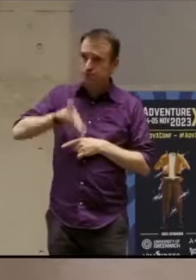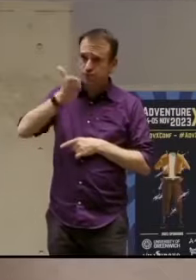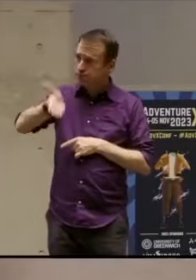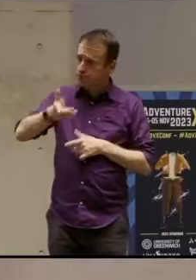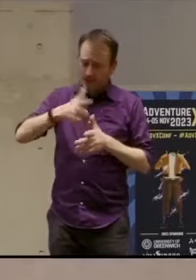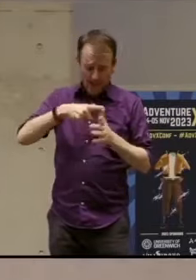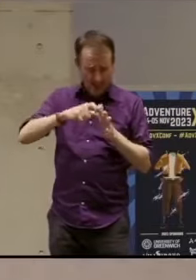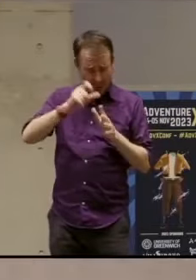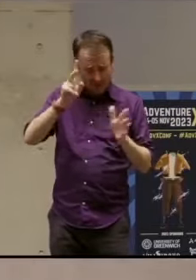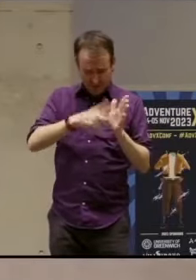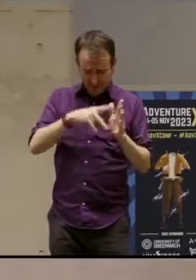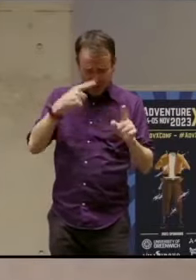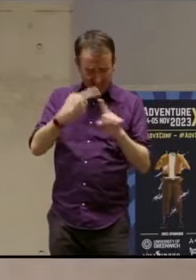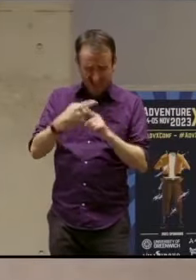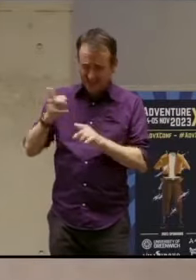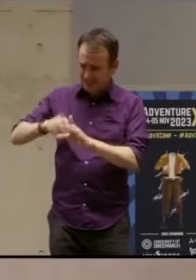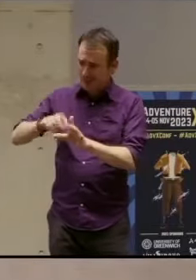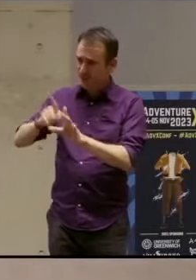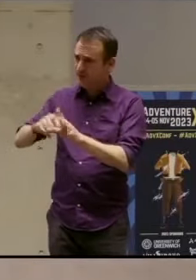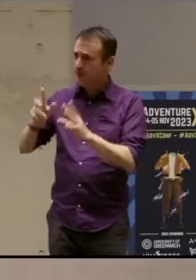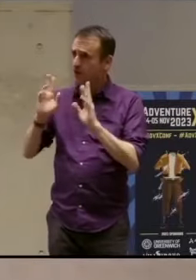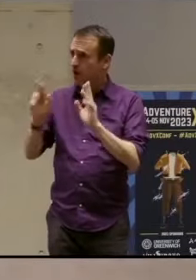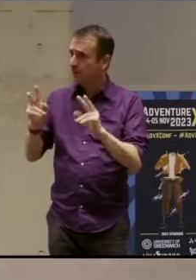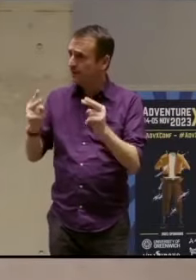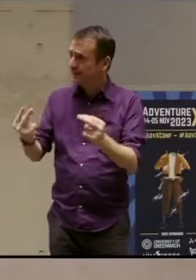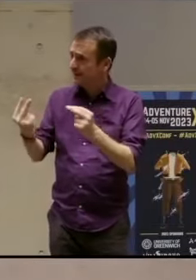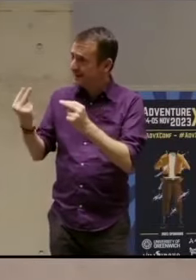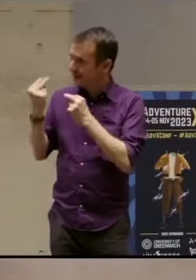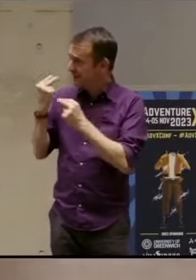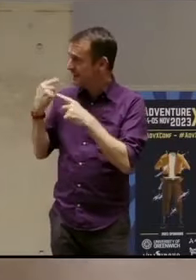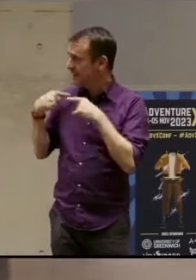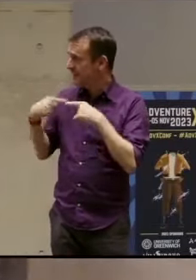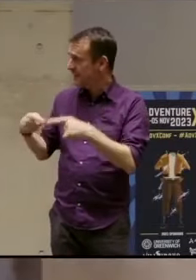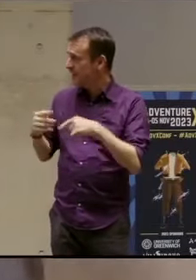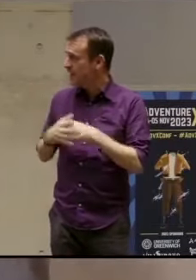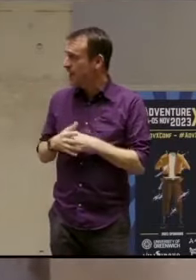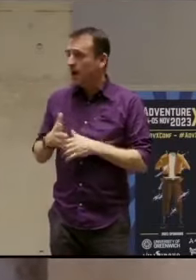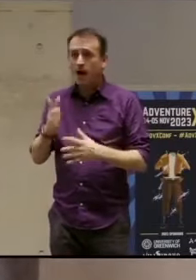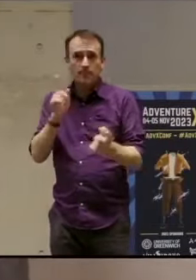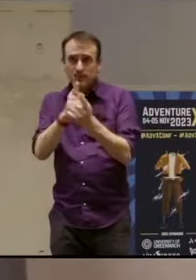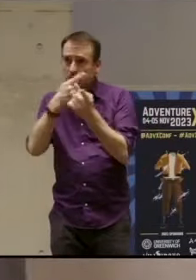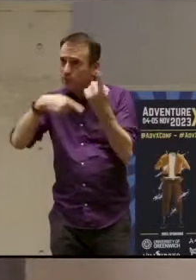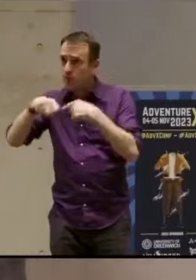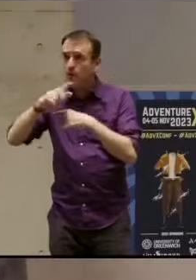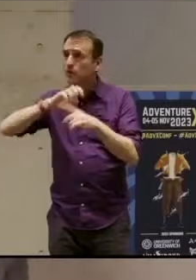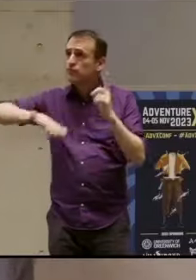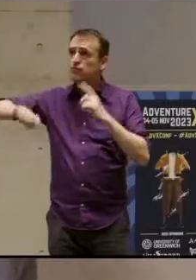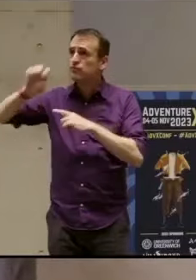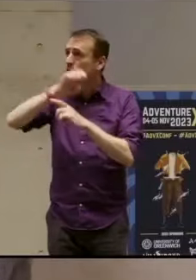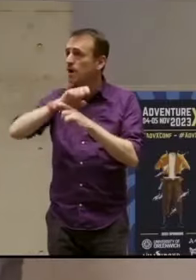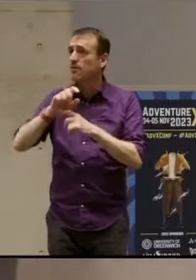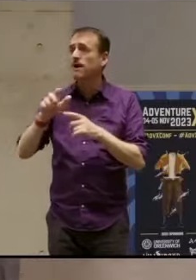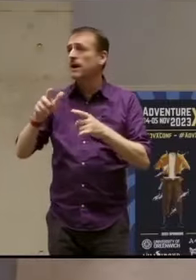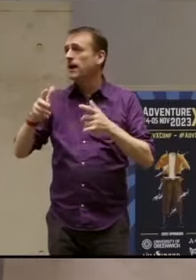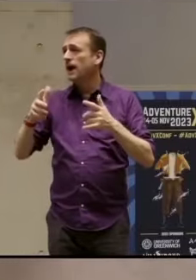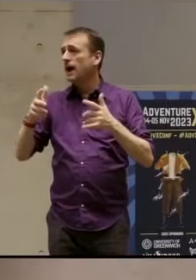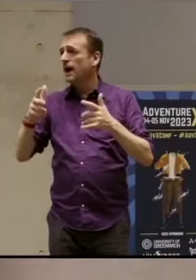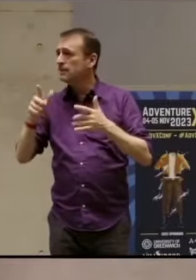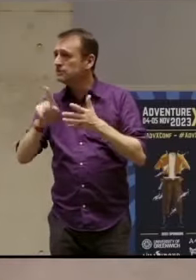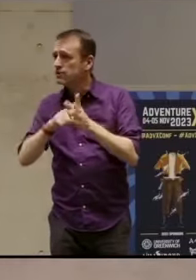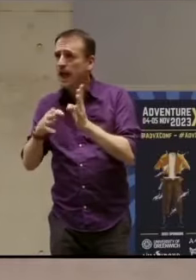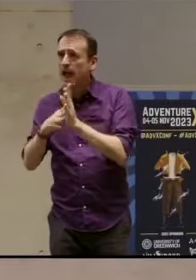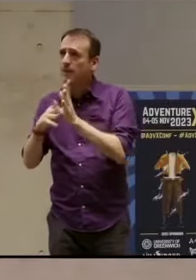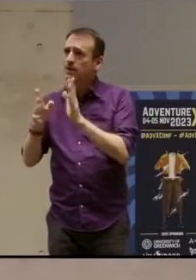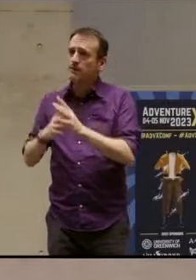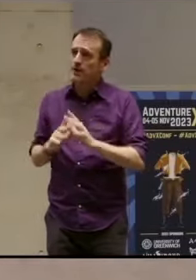And as you can see, our topic is hidden point-and-click gems from Balkans and Eastern Europe. It was such a challenge that we have to come